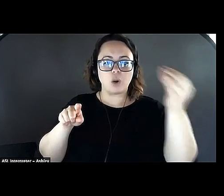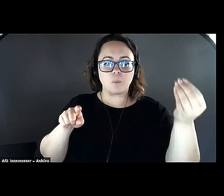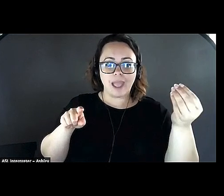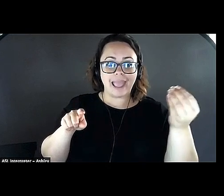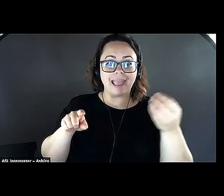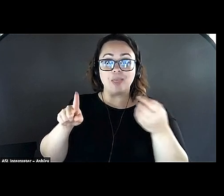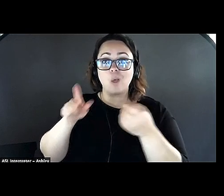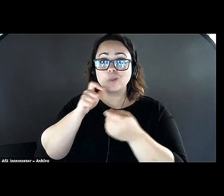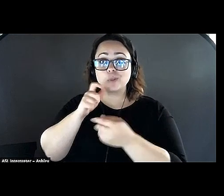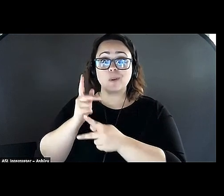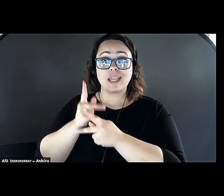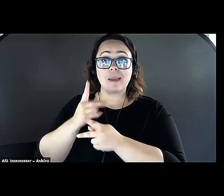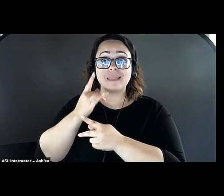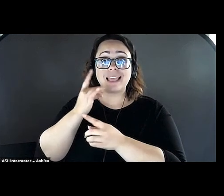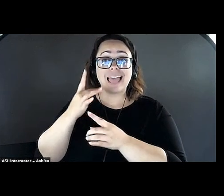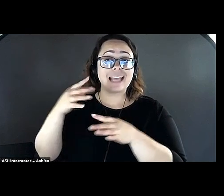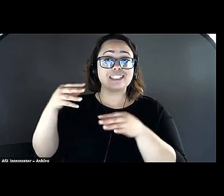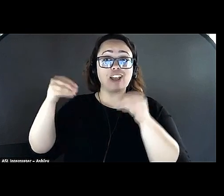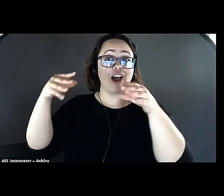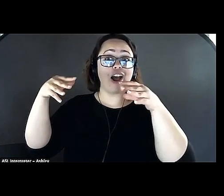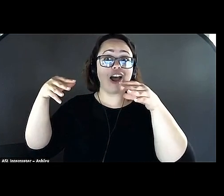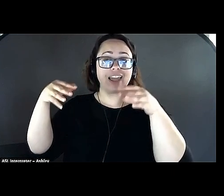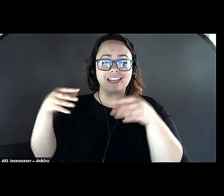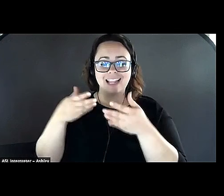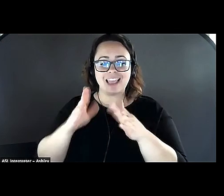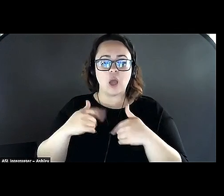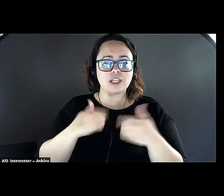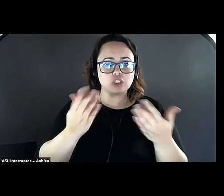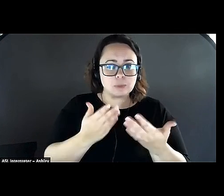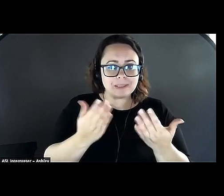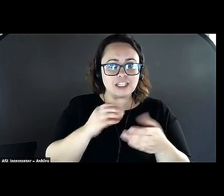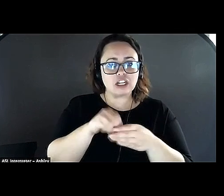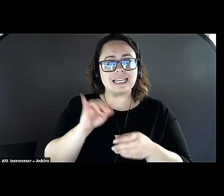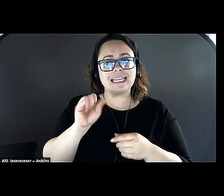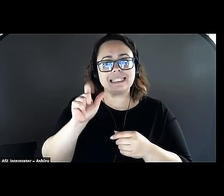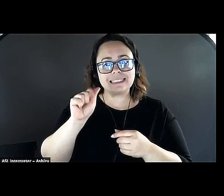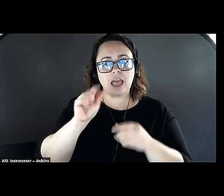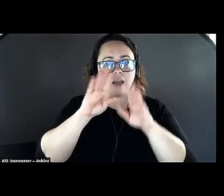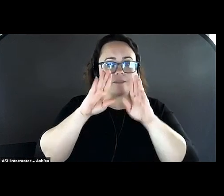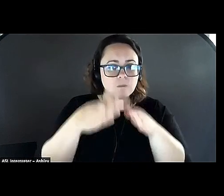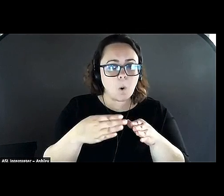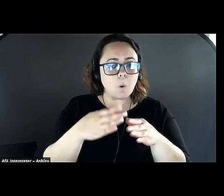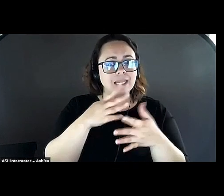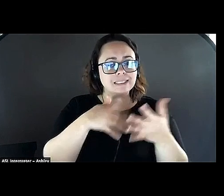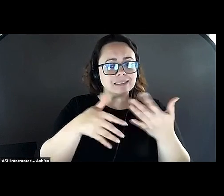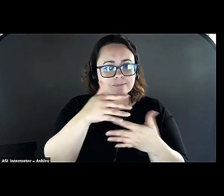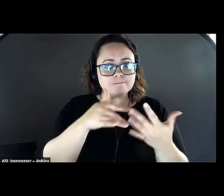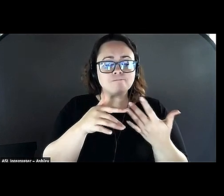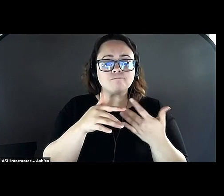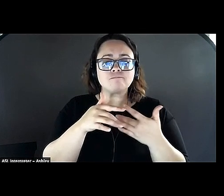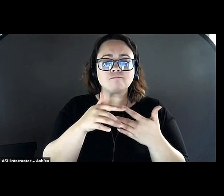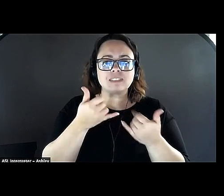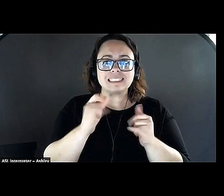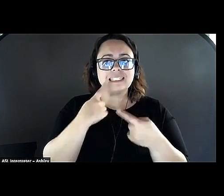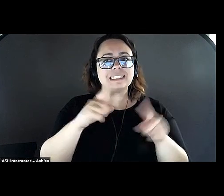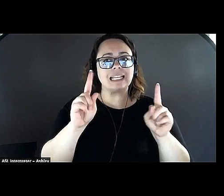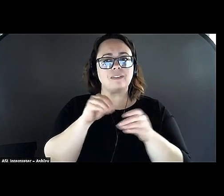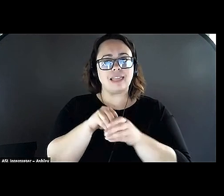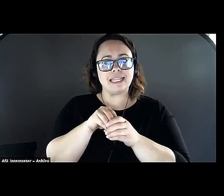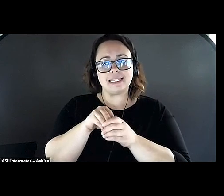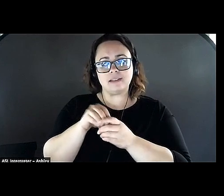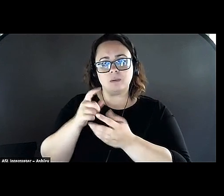on and allowed us to be here, to be focused, to be engaged, and still be successful in our missions at